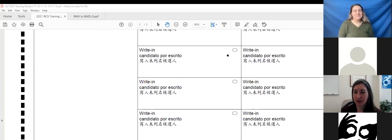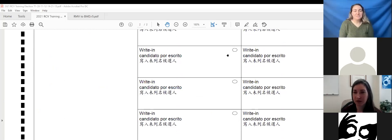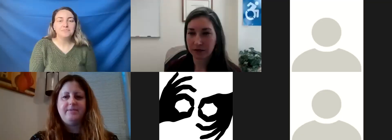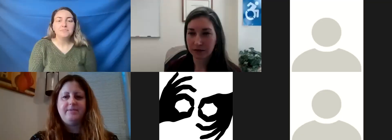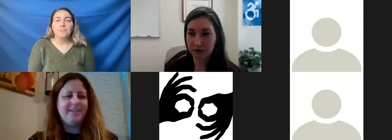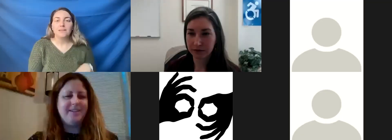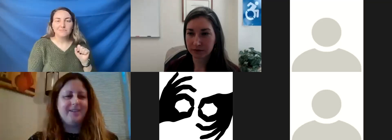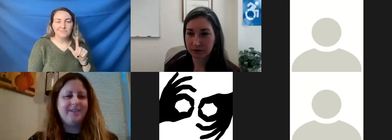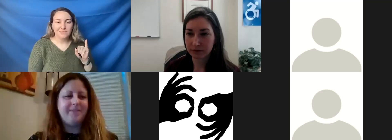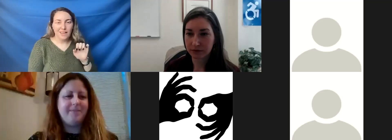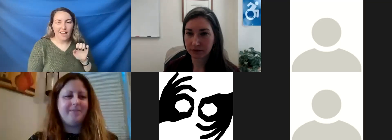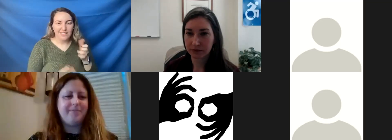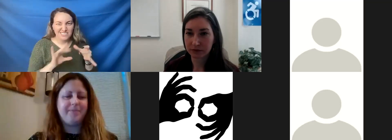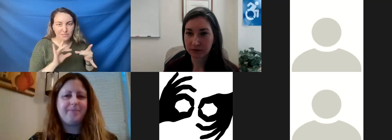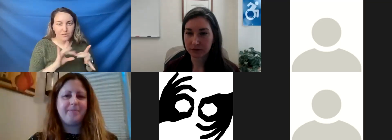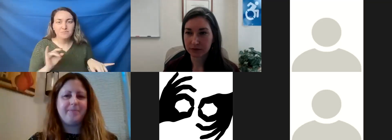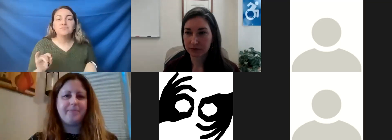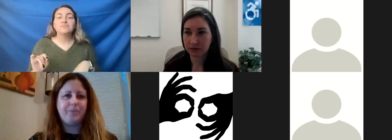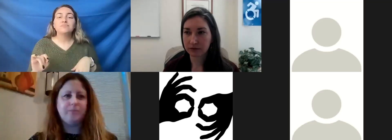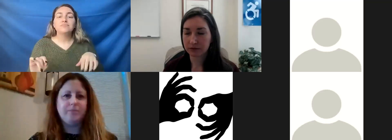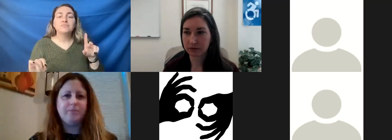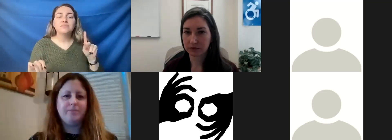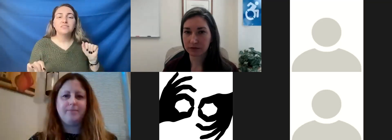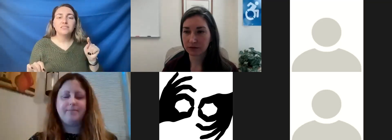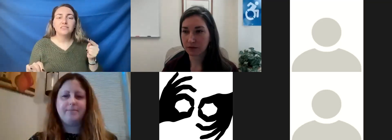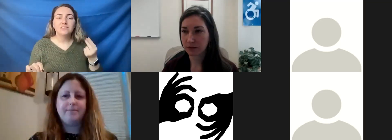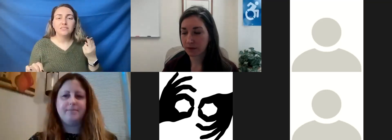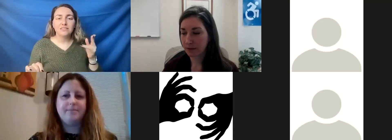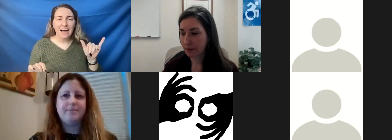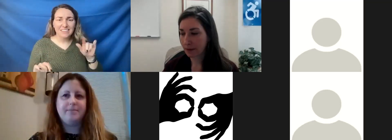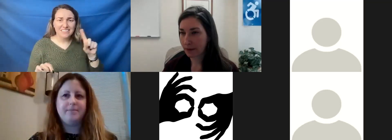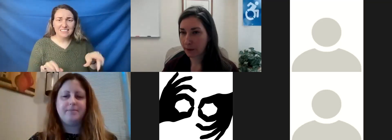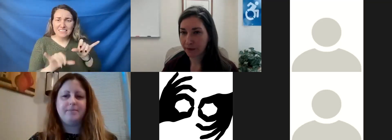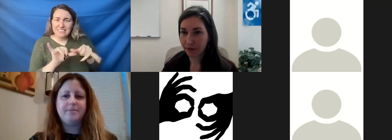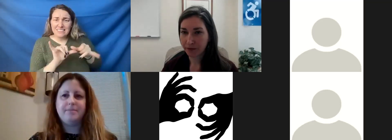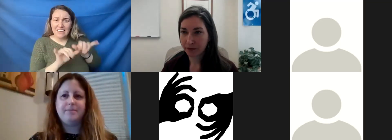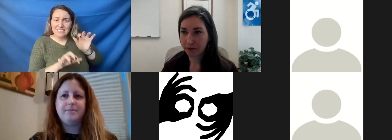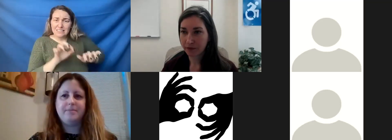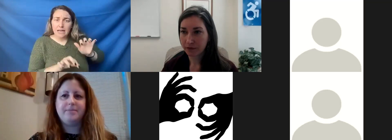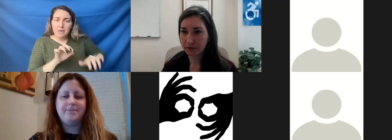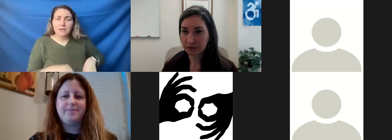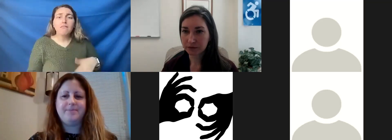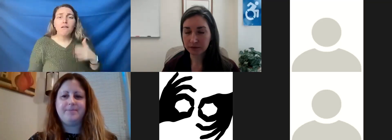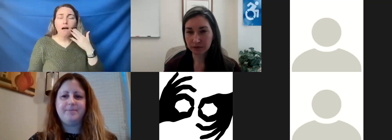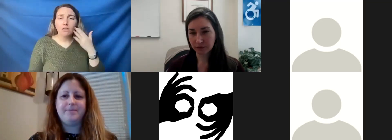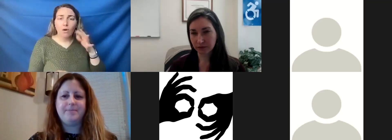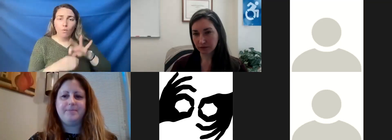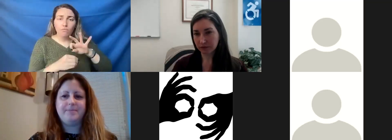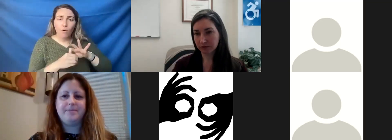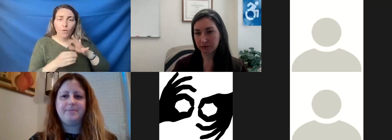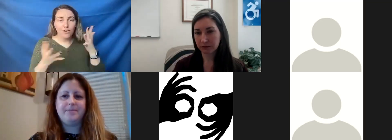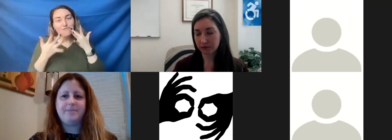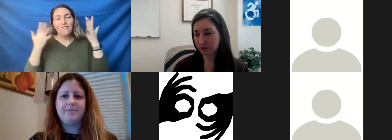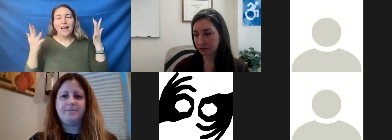So Kathy's asking what the size of the typeface is on the sample ballot. And I know with the Voter-Friendly Ballot Act, the size was